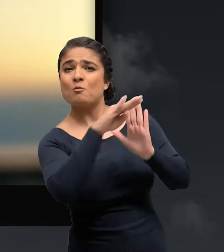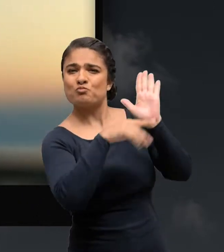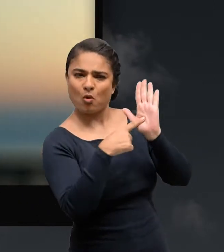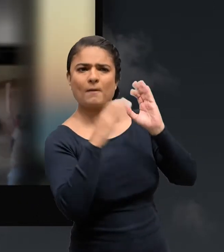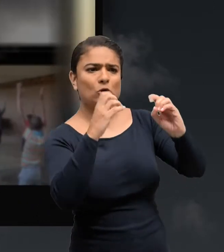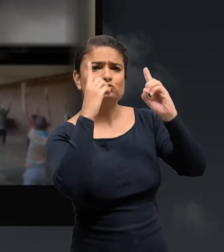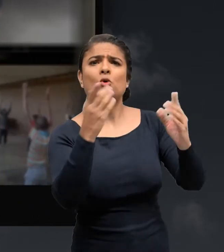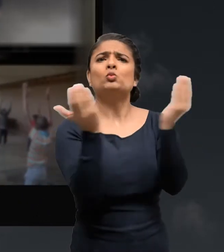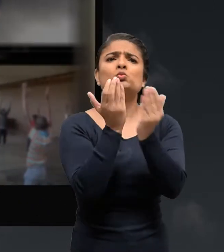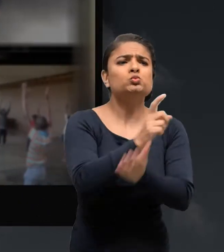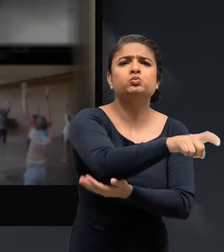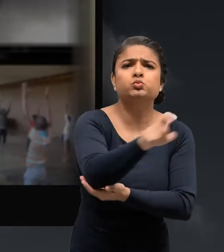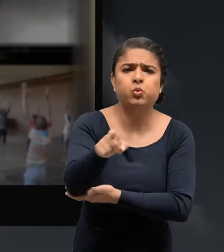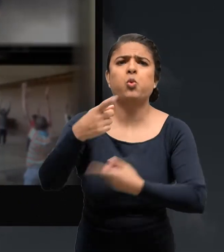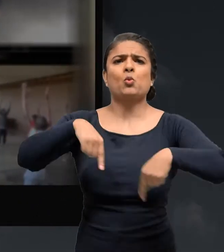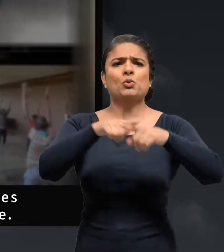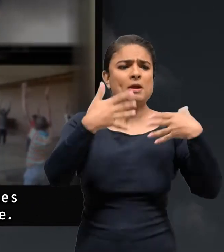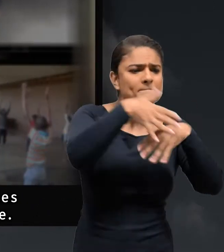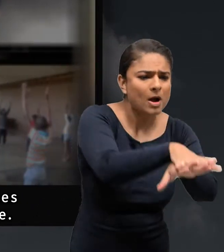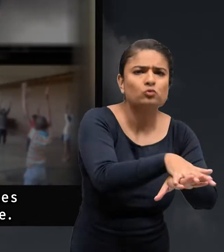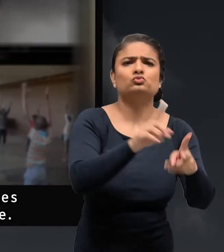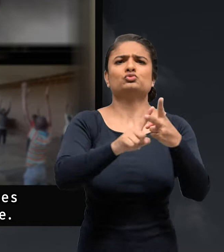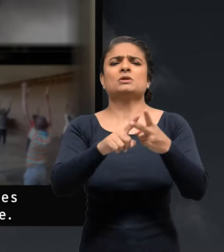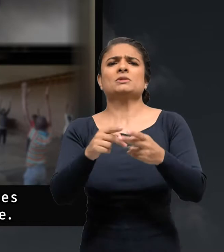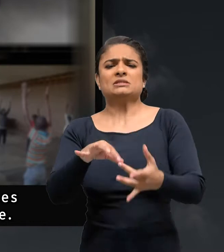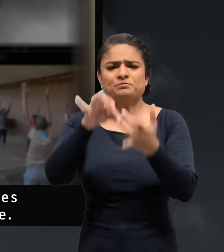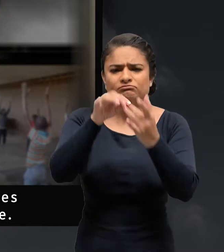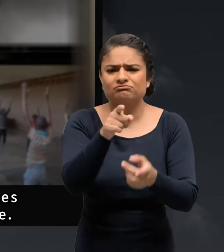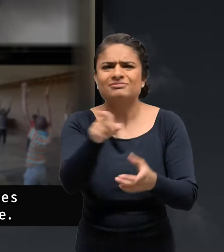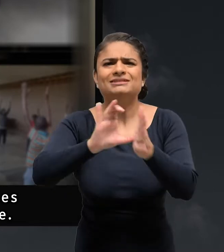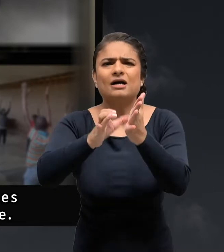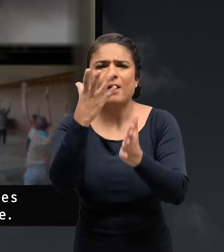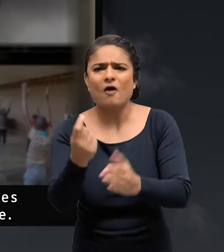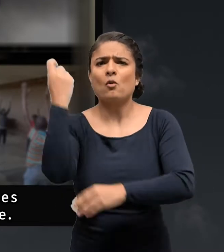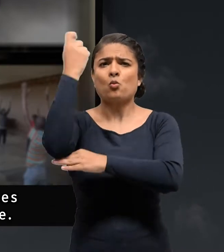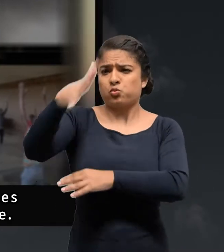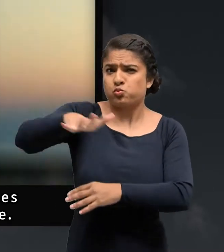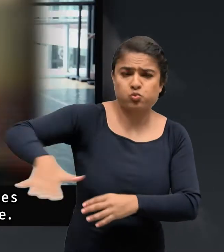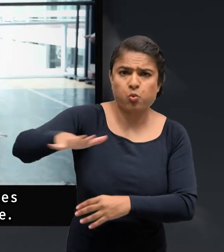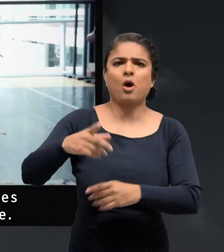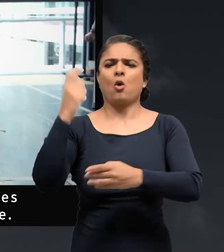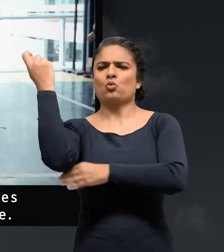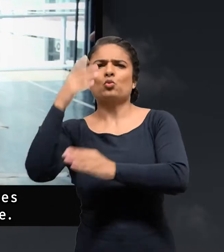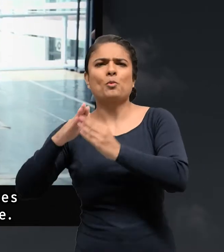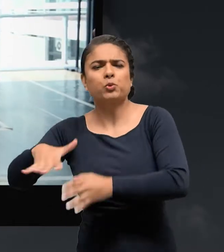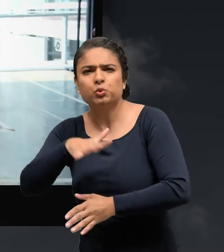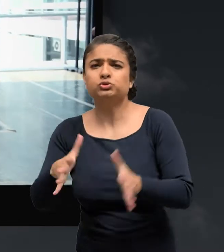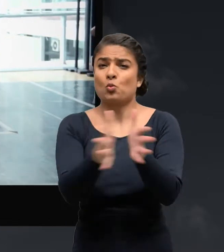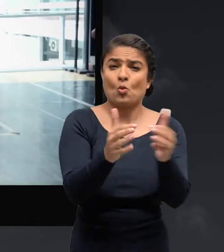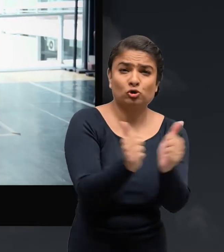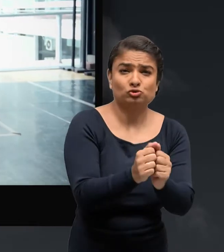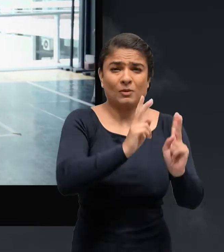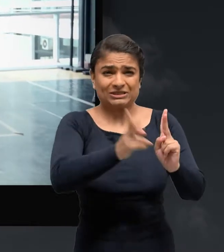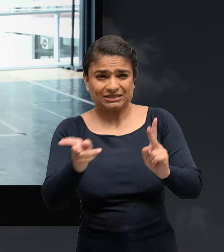schools, both mainstream and special needs. And we also go to the rural communities and offer workshops and classes there.